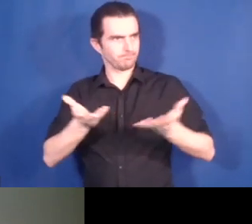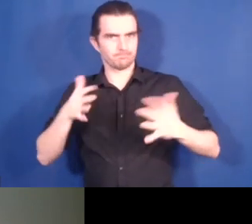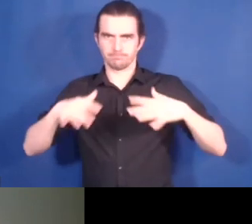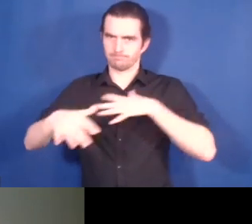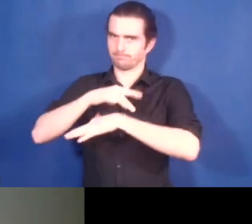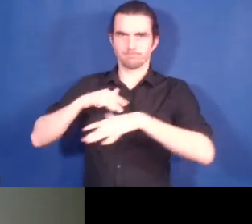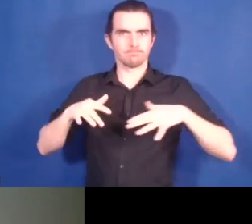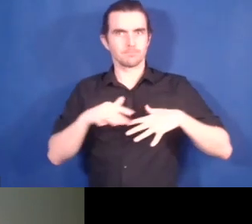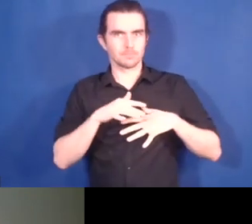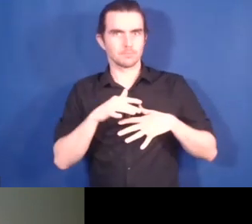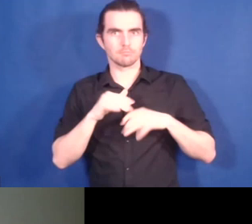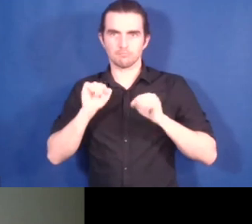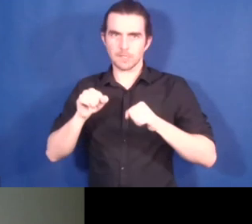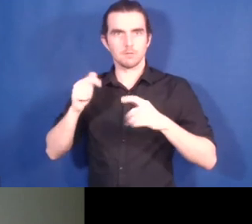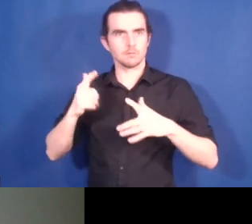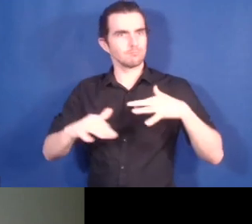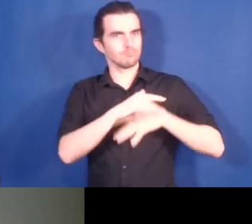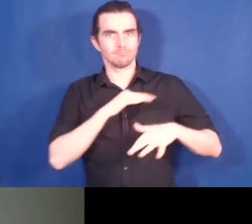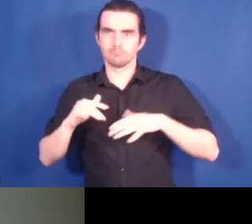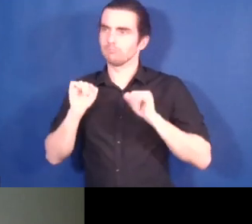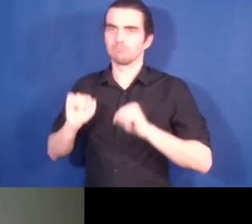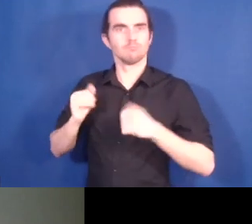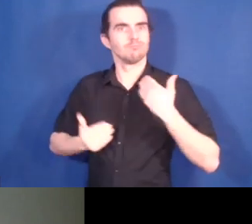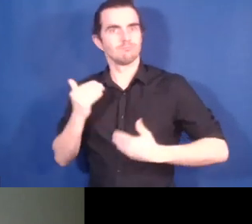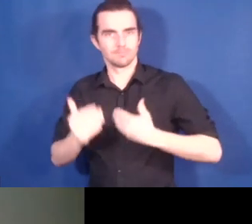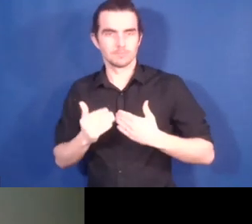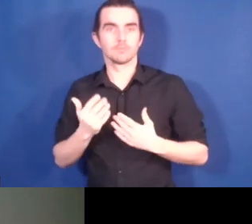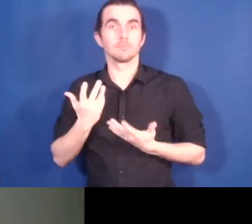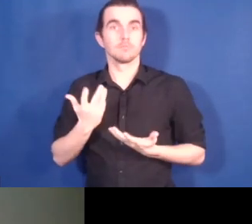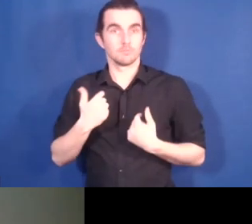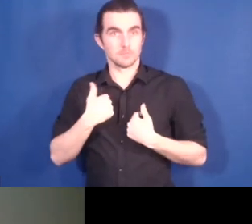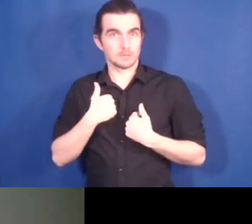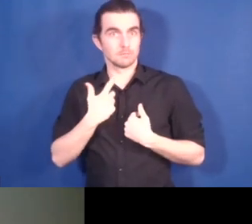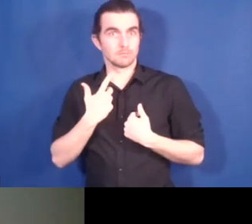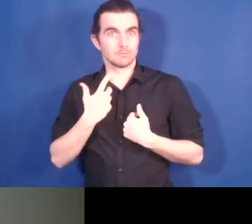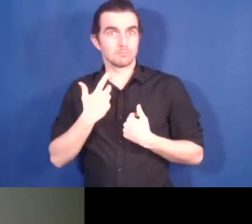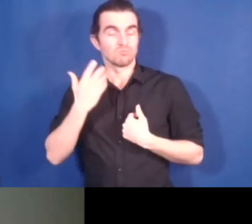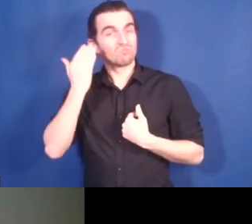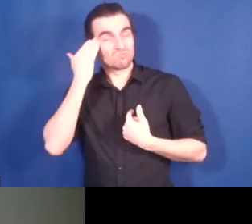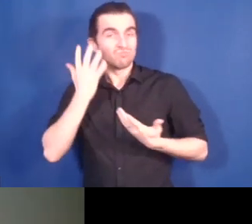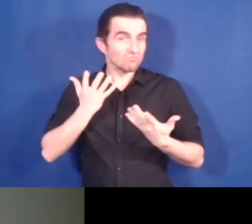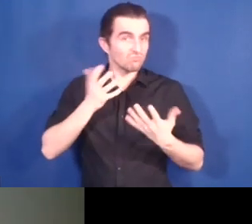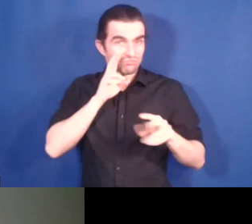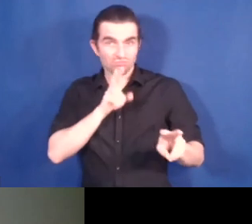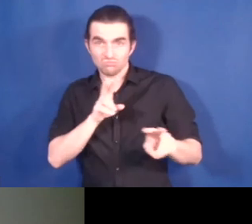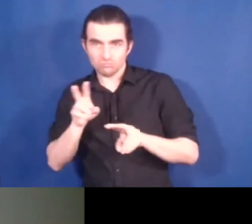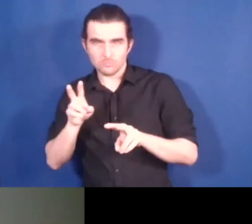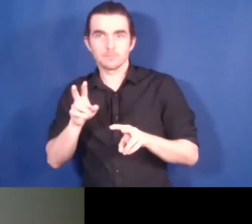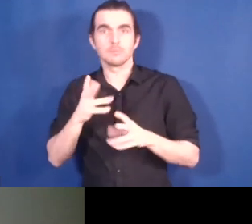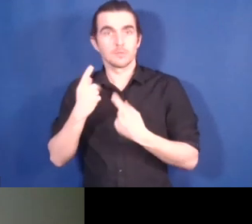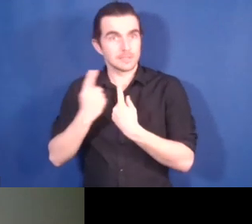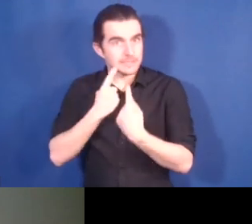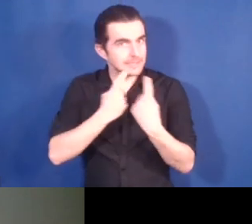panel, in the Europe conversation, and then it was briefly talked on in the Middle East panel as well. One of the things that